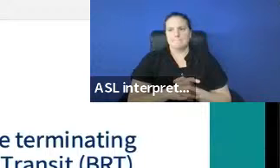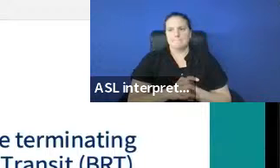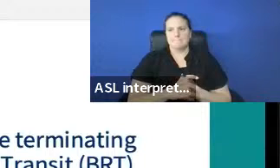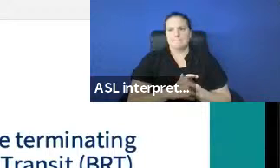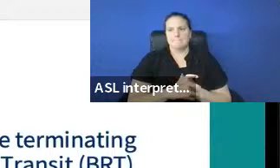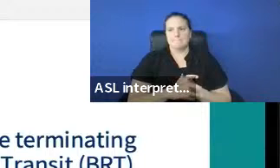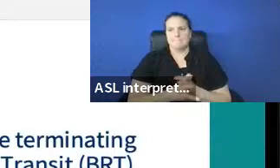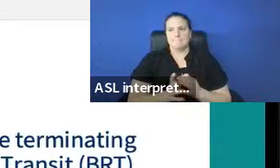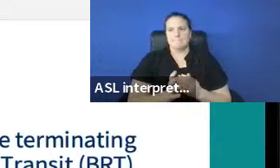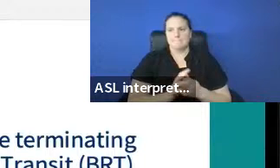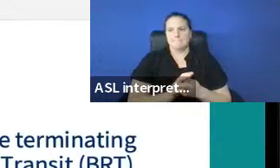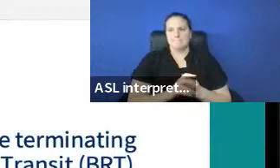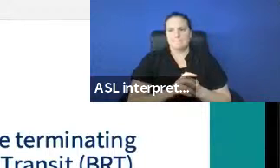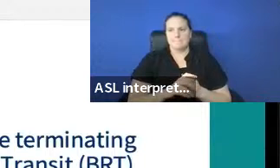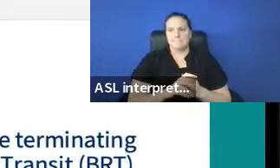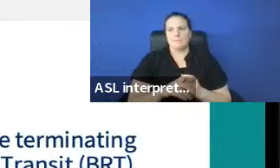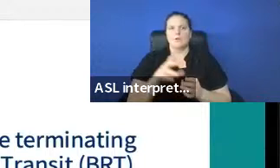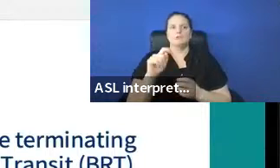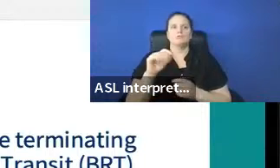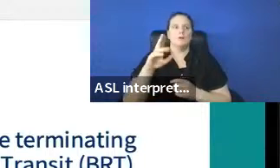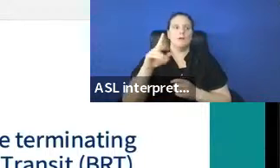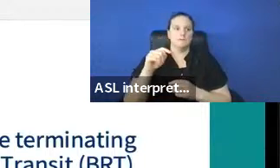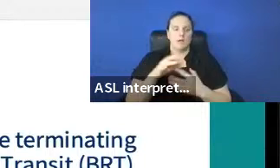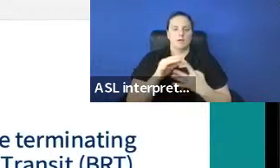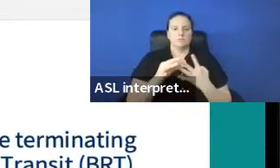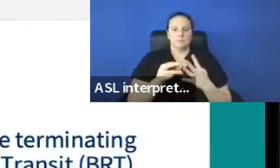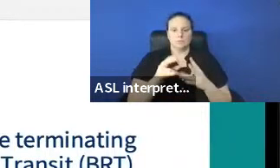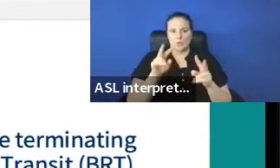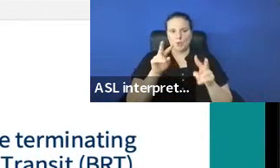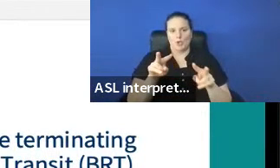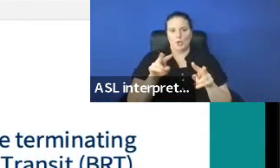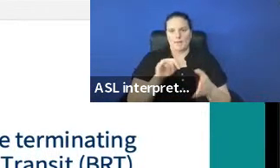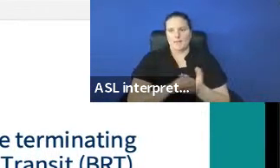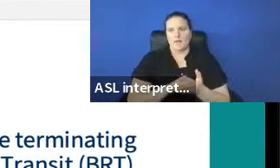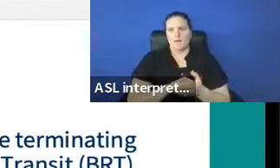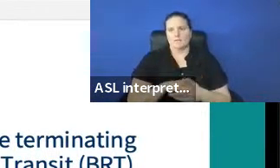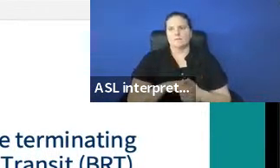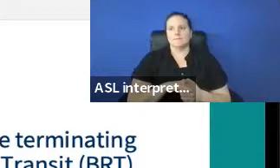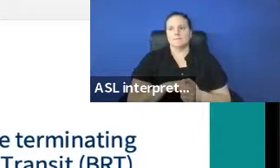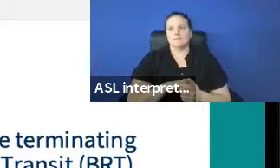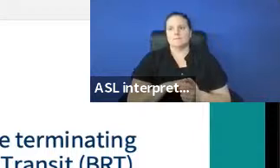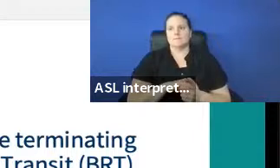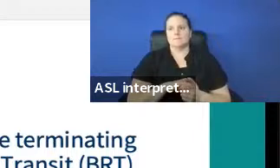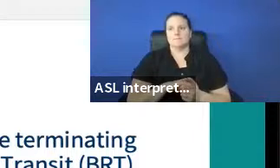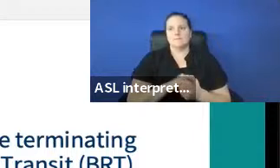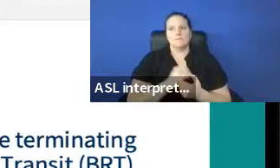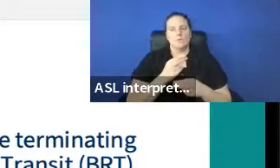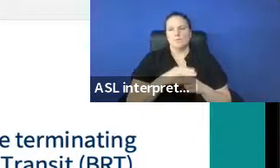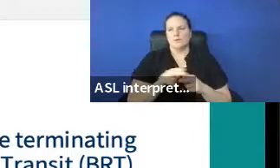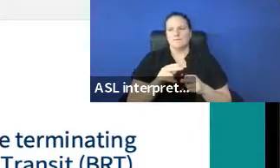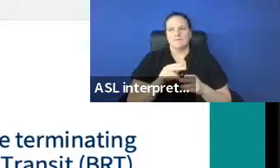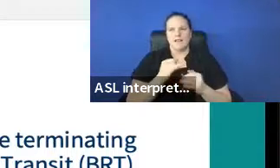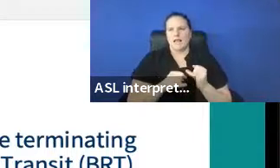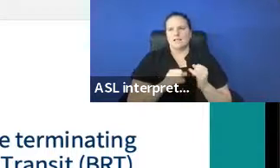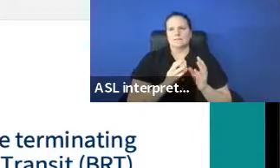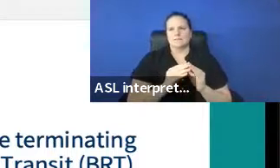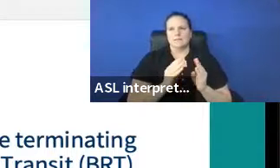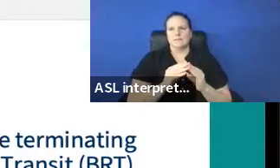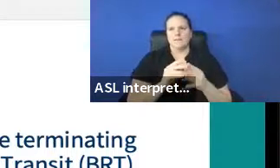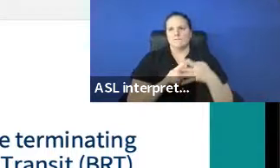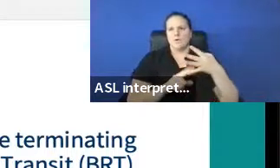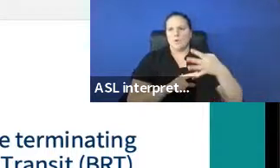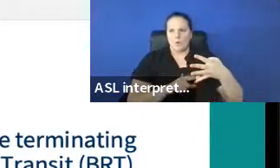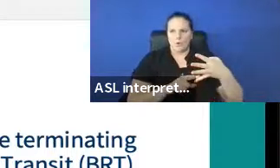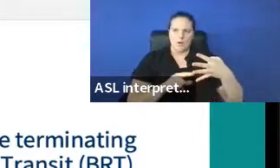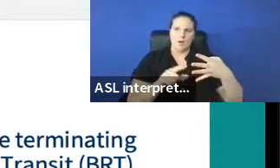The transit options that we'll be looking at are, and I think we briefed on these on our last meeting, but there's 4 light